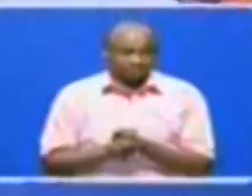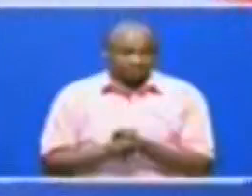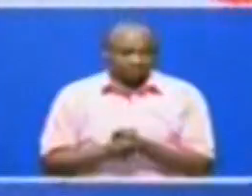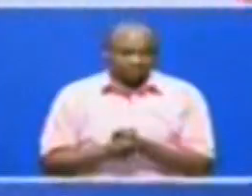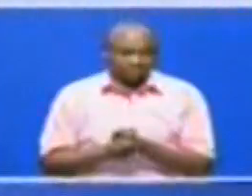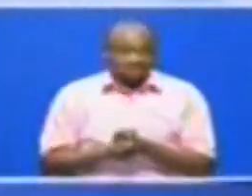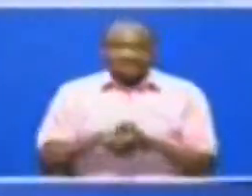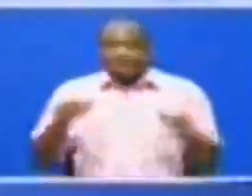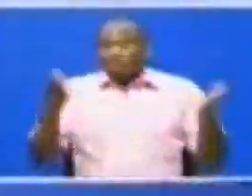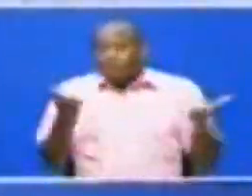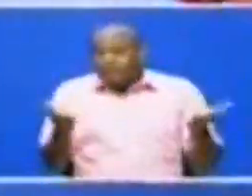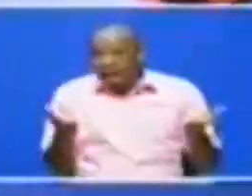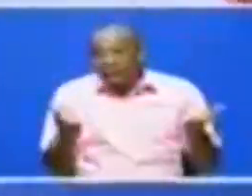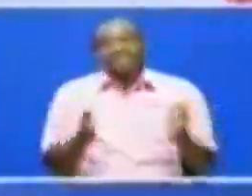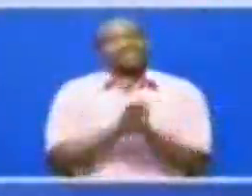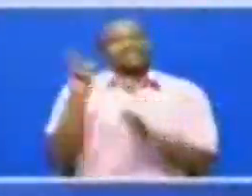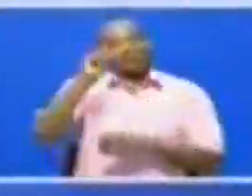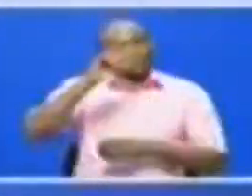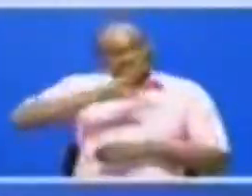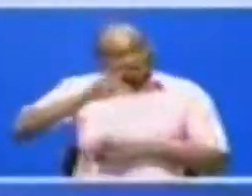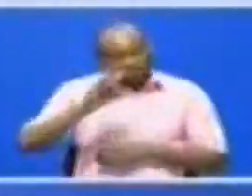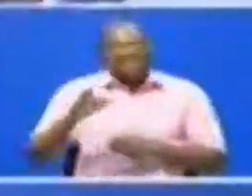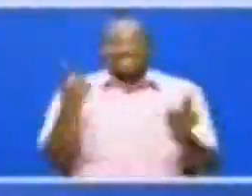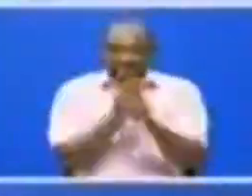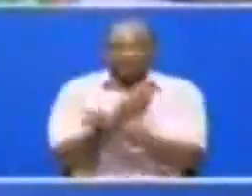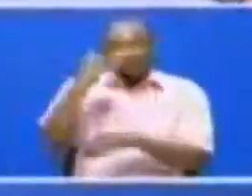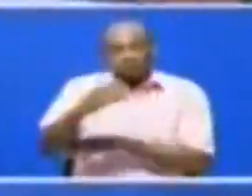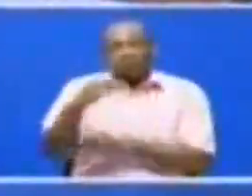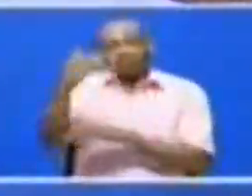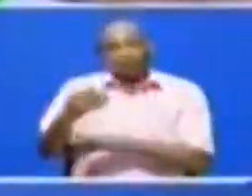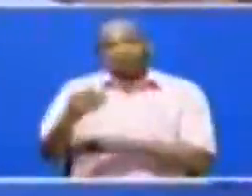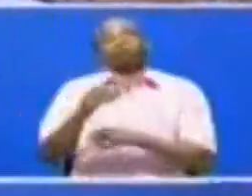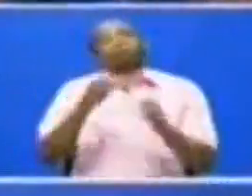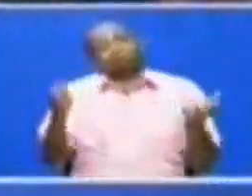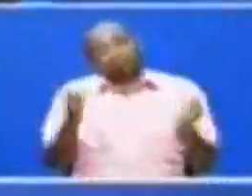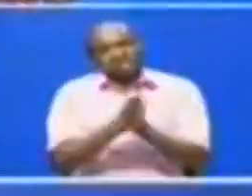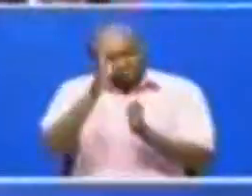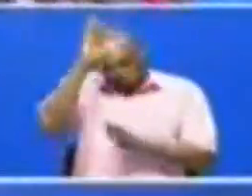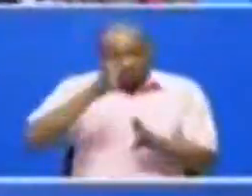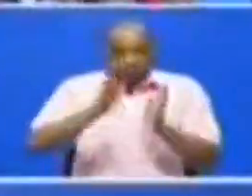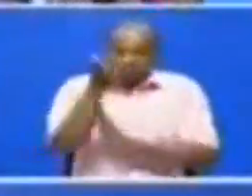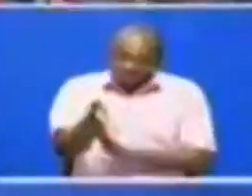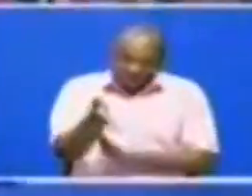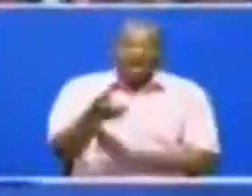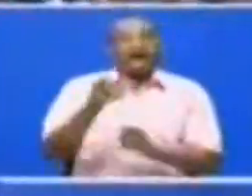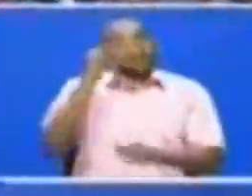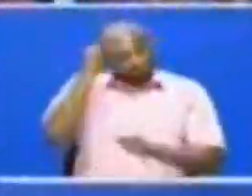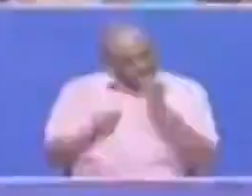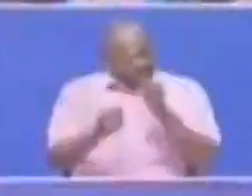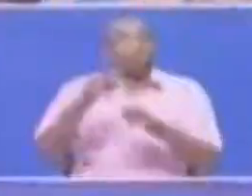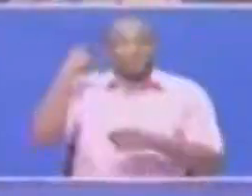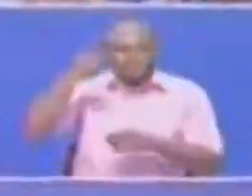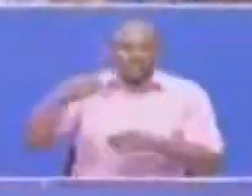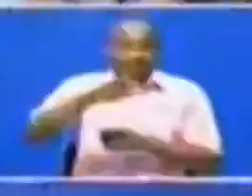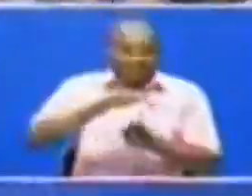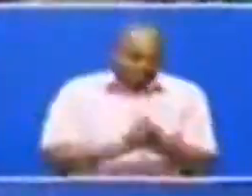And the venue of the rally was in Nairobi County, with several stopovers in Eastlands before the main rally in Madare area.